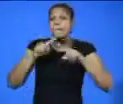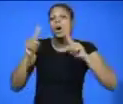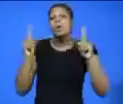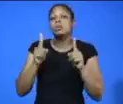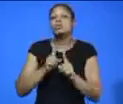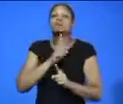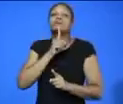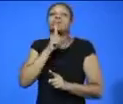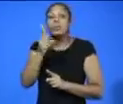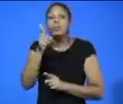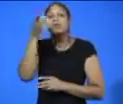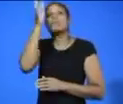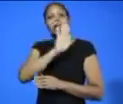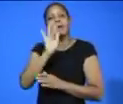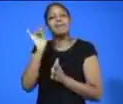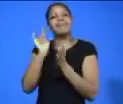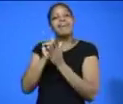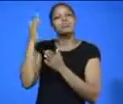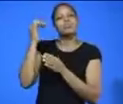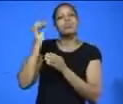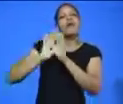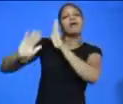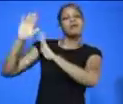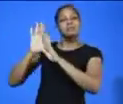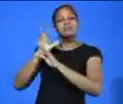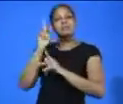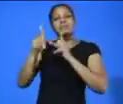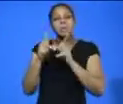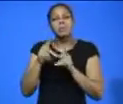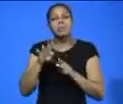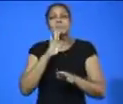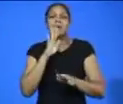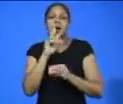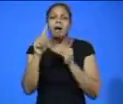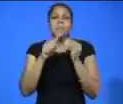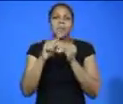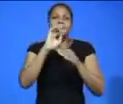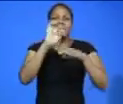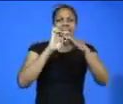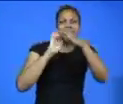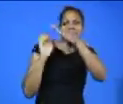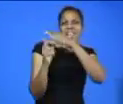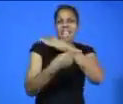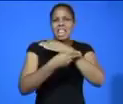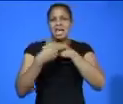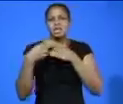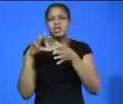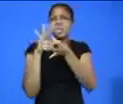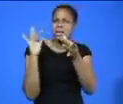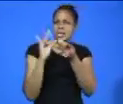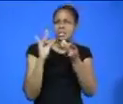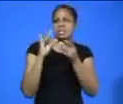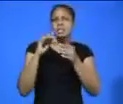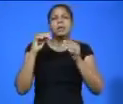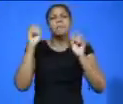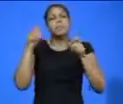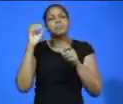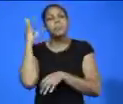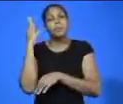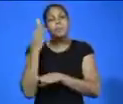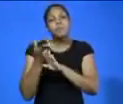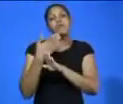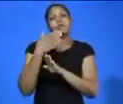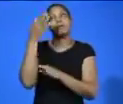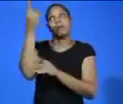Lord God. That's why ancient people would talk about an Elijah message that must be preached before the coming of the Lord.